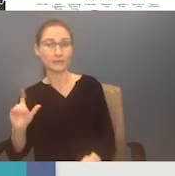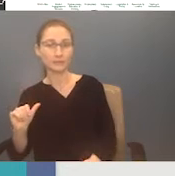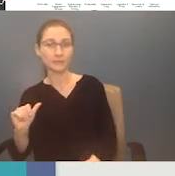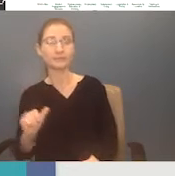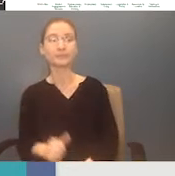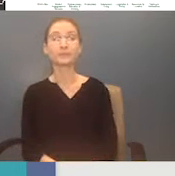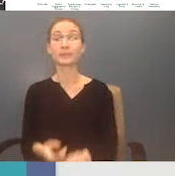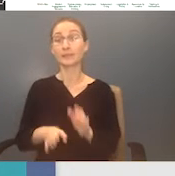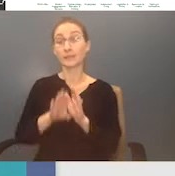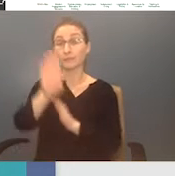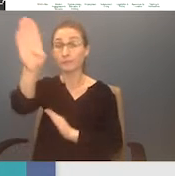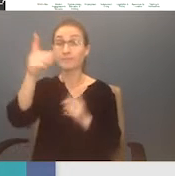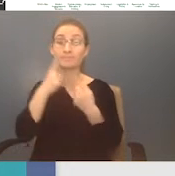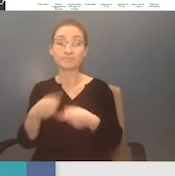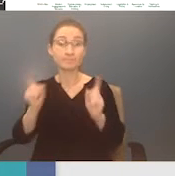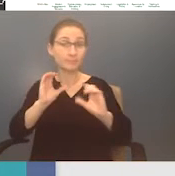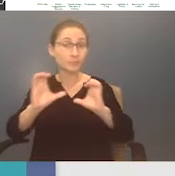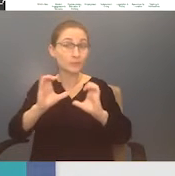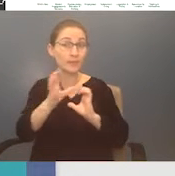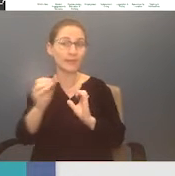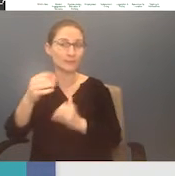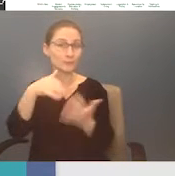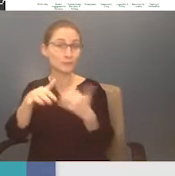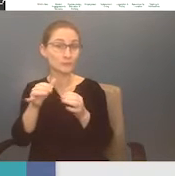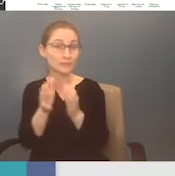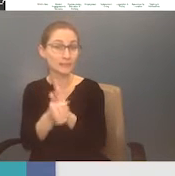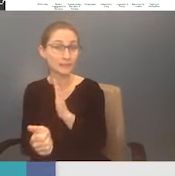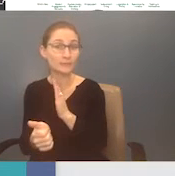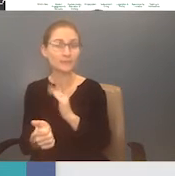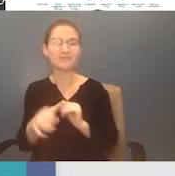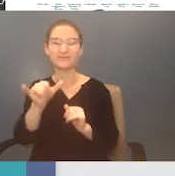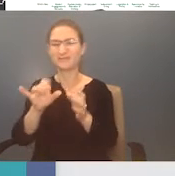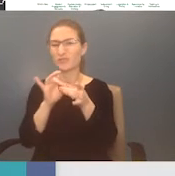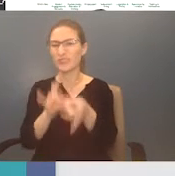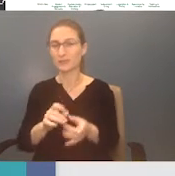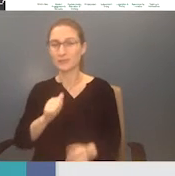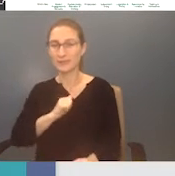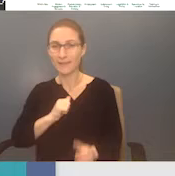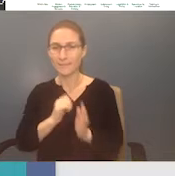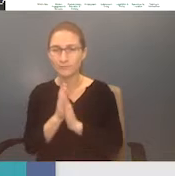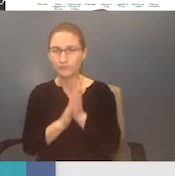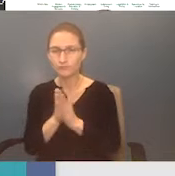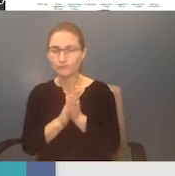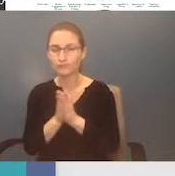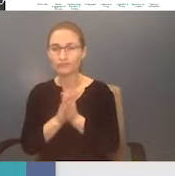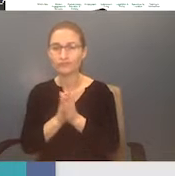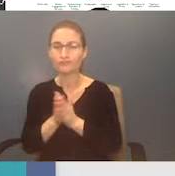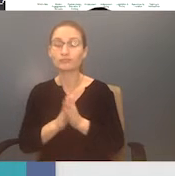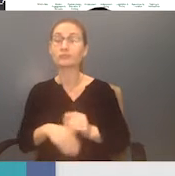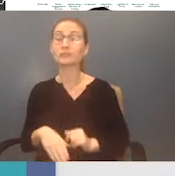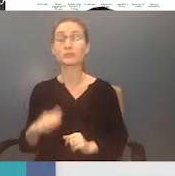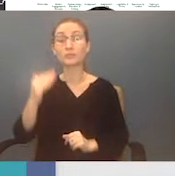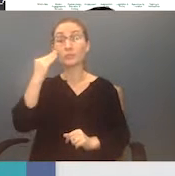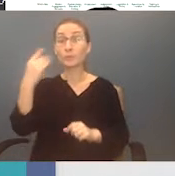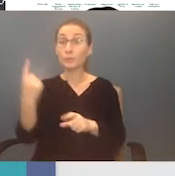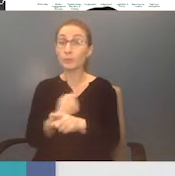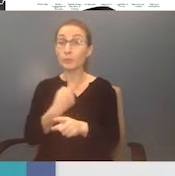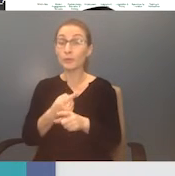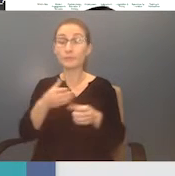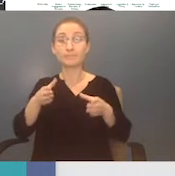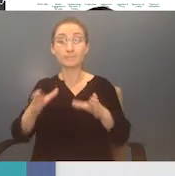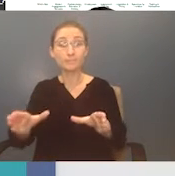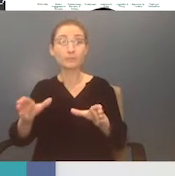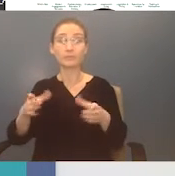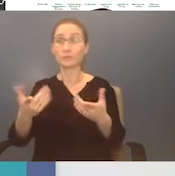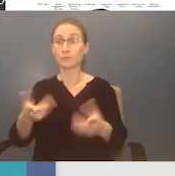Developing effective communication and social skills. Again, that goes sort of into self-determination, but knowing appropriate ways to get your needs